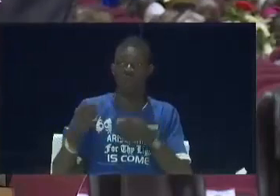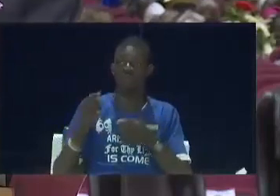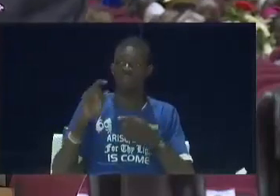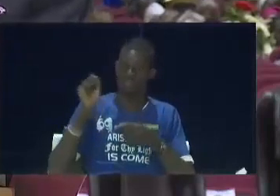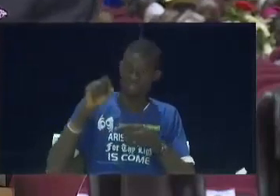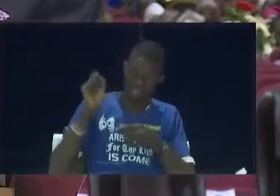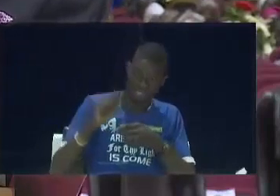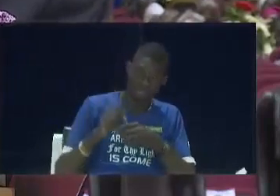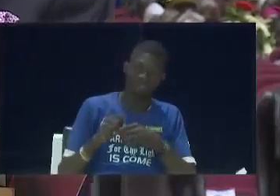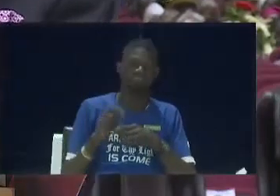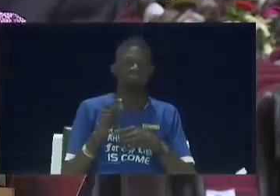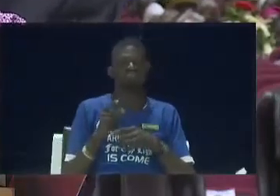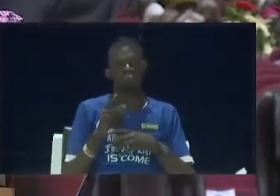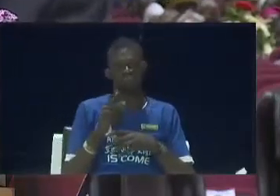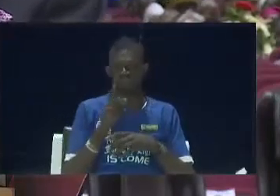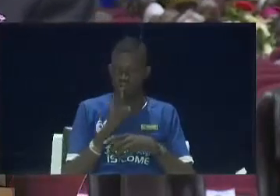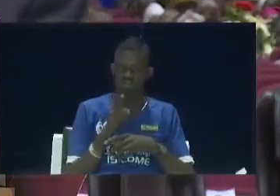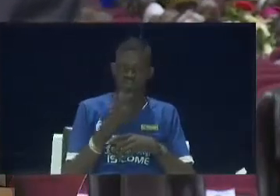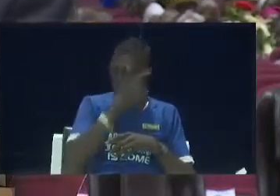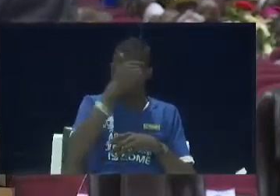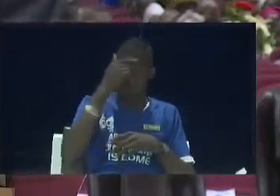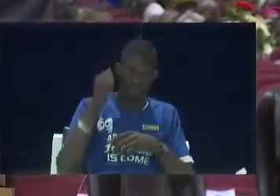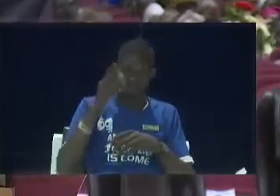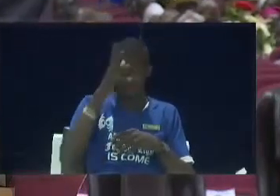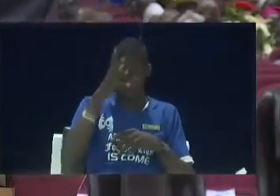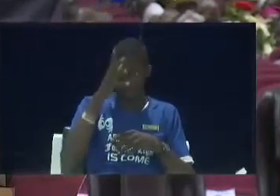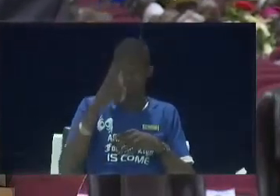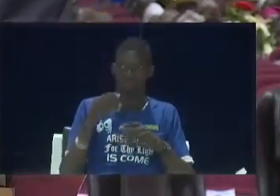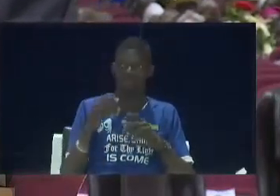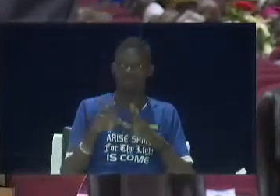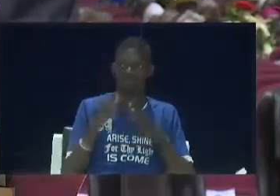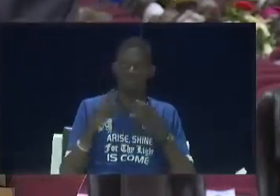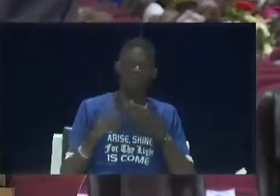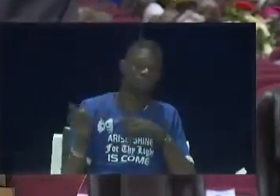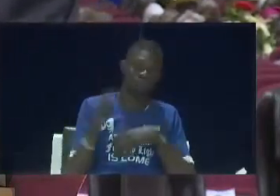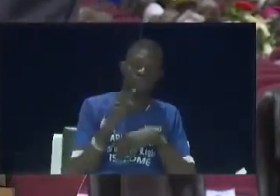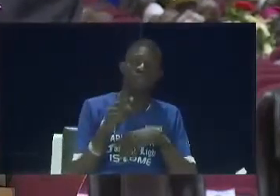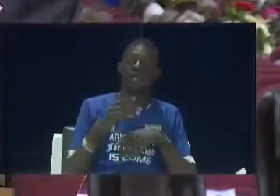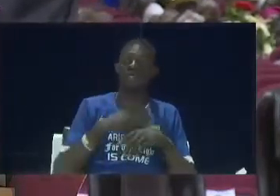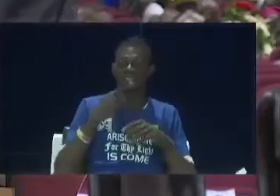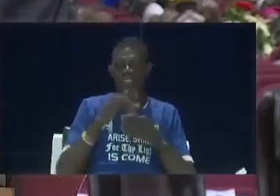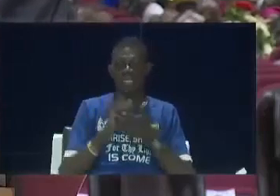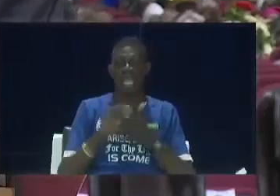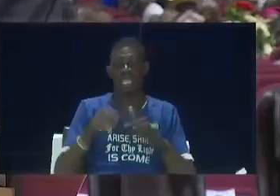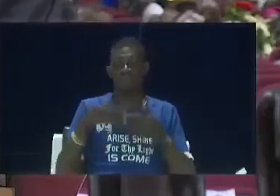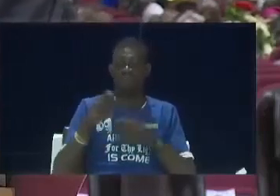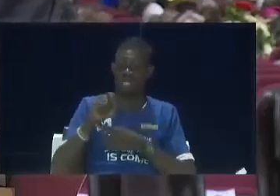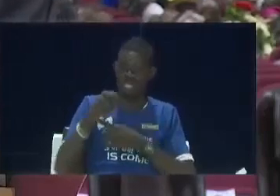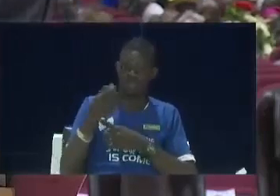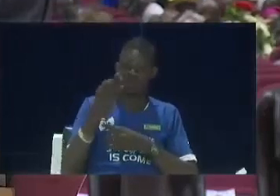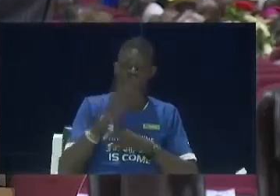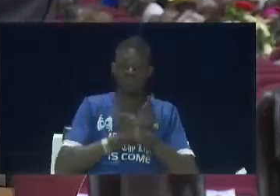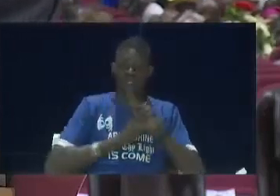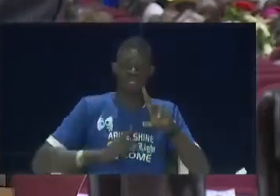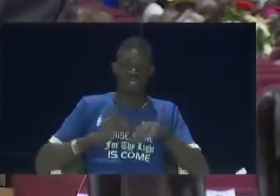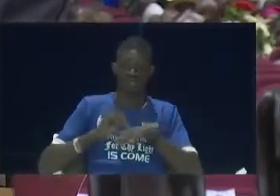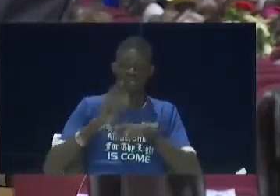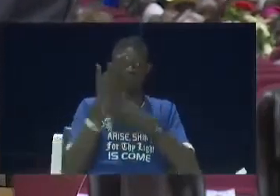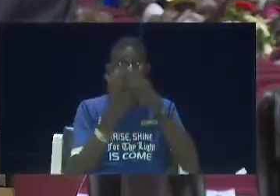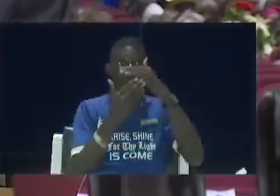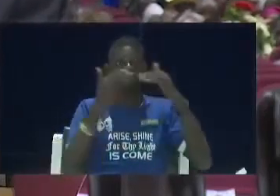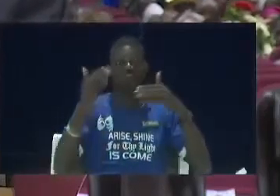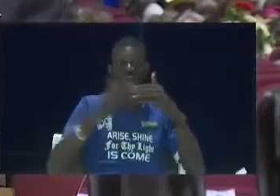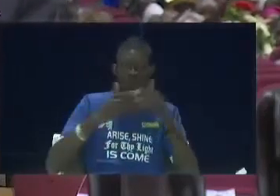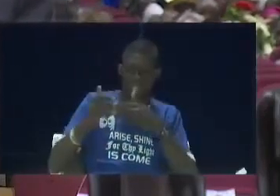yes, you get it right, because my Father revealed it to you. Now he said, I'll give you the keys of the kingdom of heaven. Whatsoever